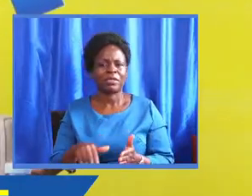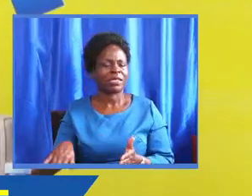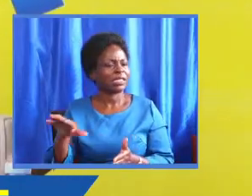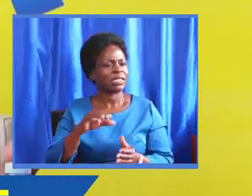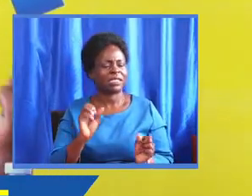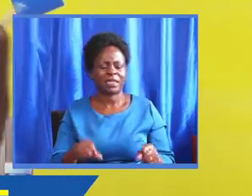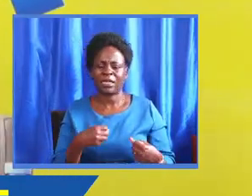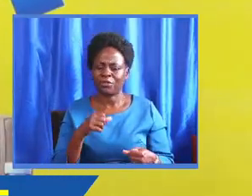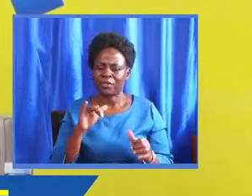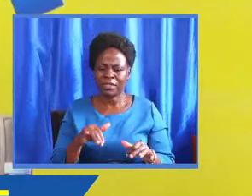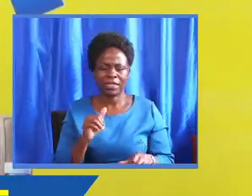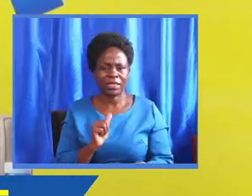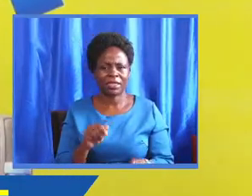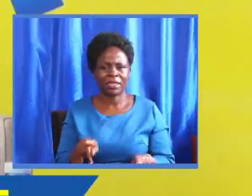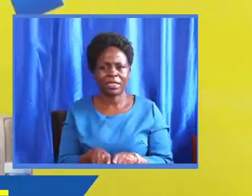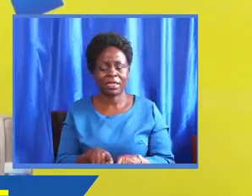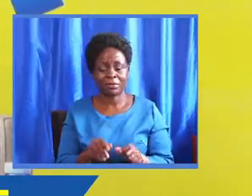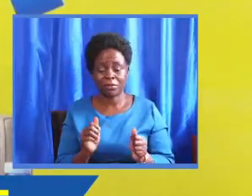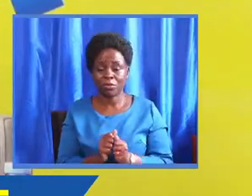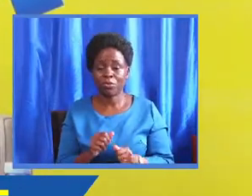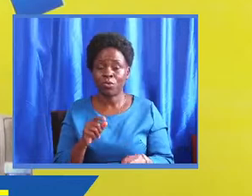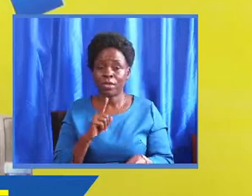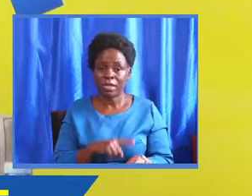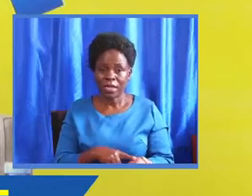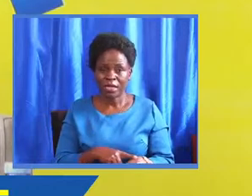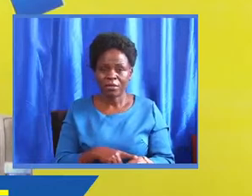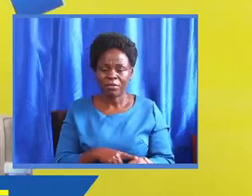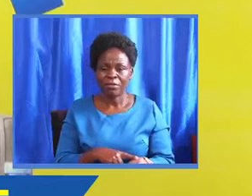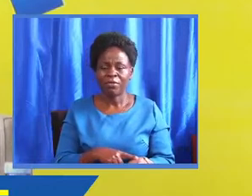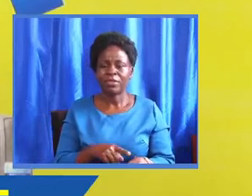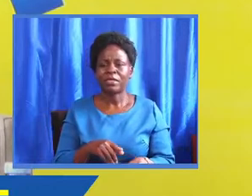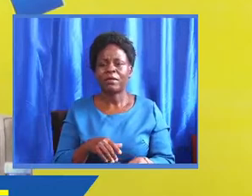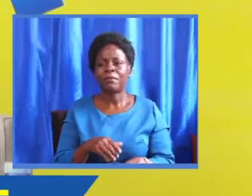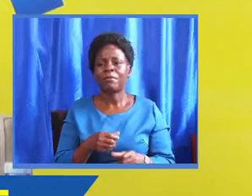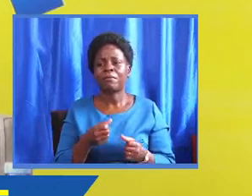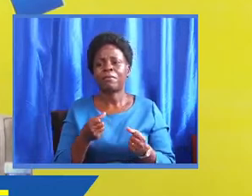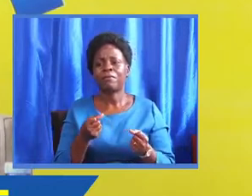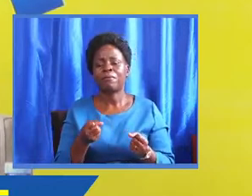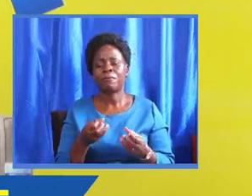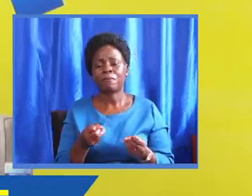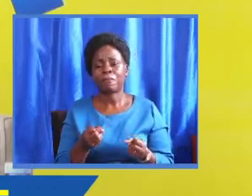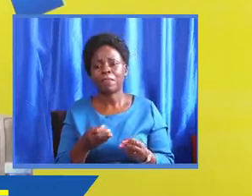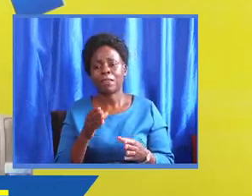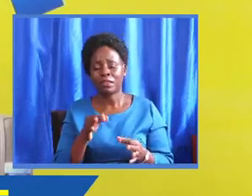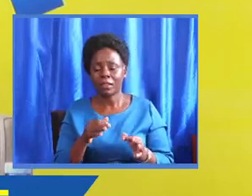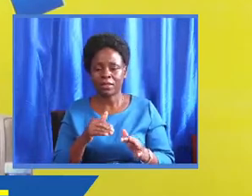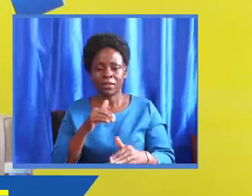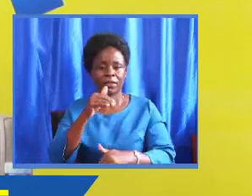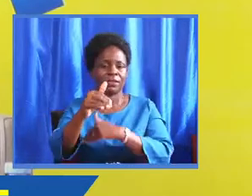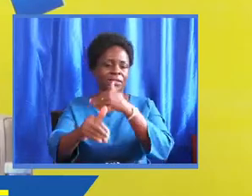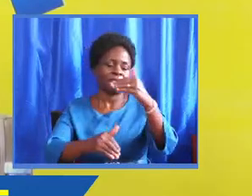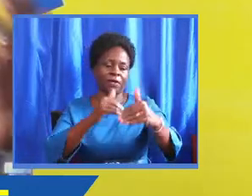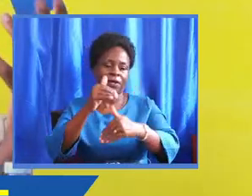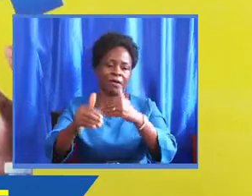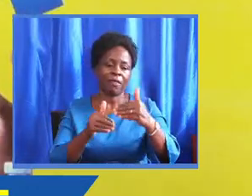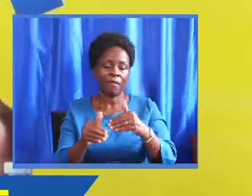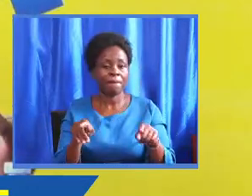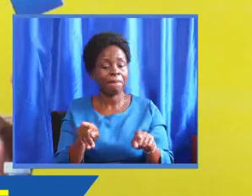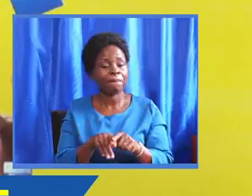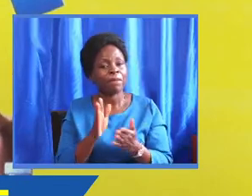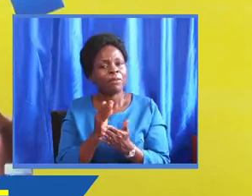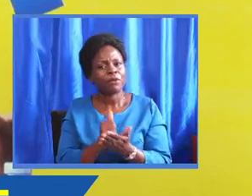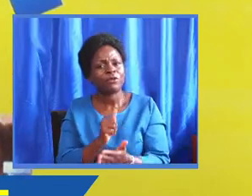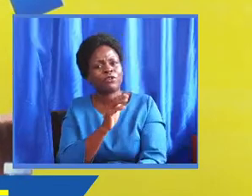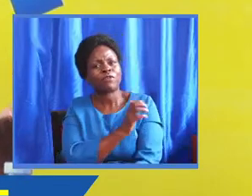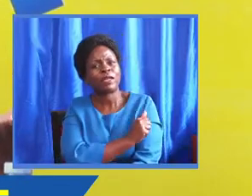that. So with time, you'll find that a lot of the slums that we had before are moving and are being cleared out of the way because of the